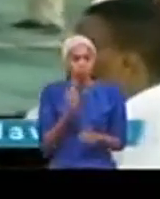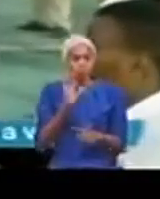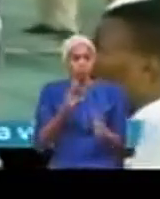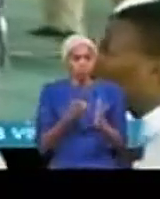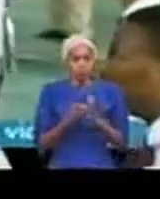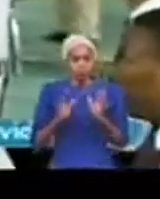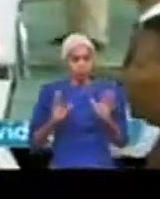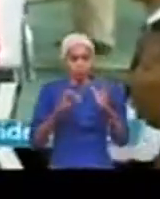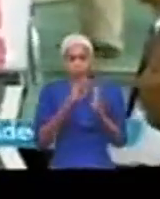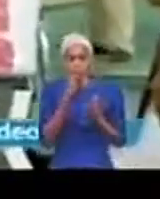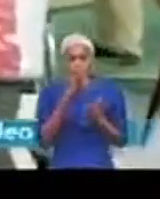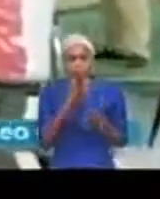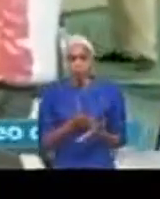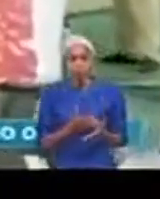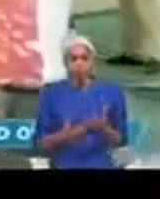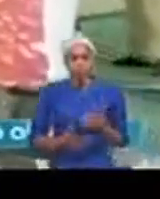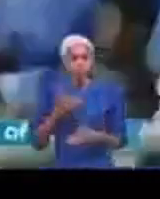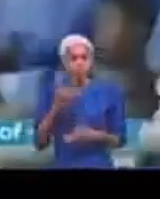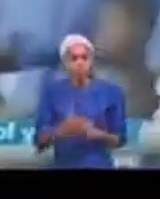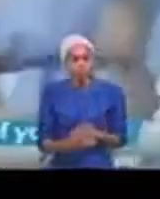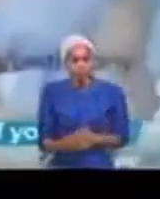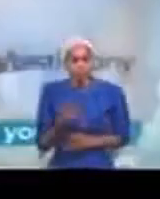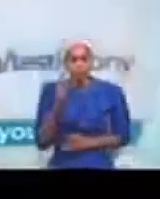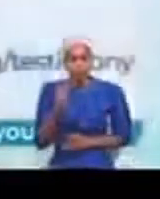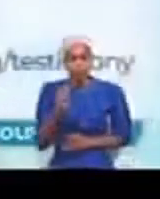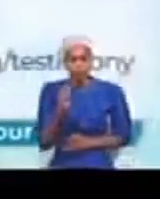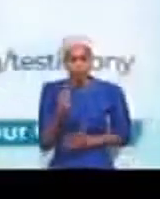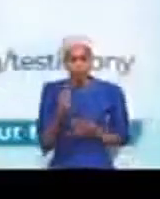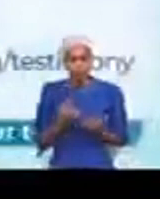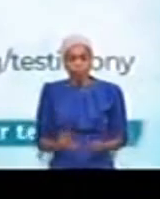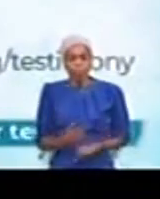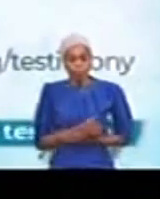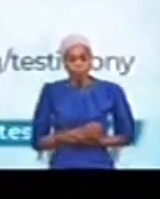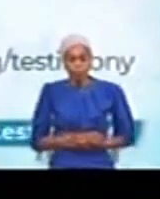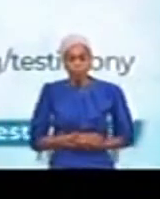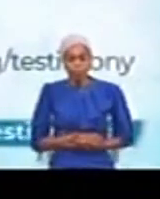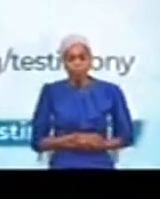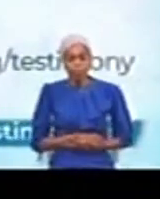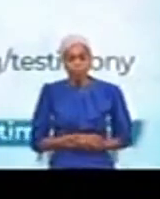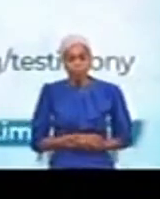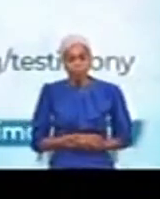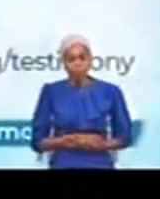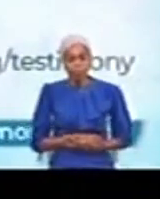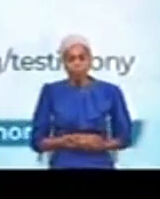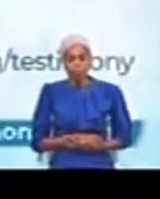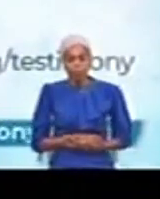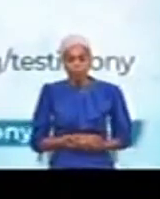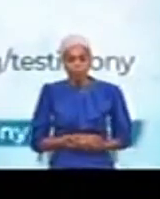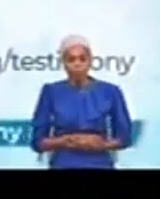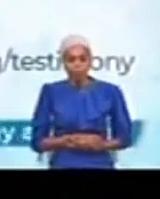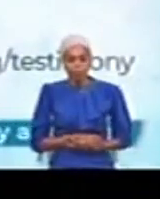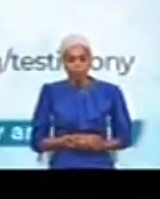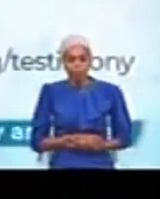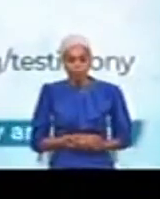there. Next testifier. So let them just explain. I'll come after you.